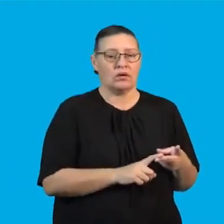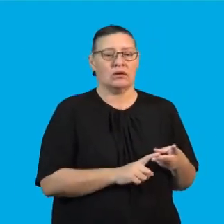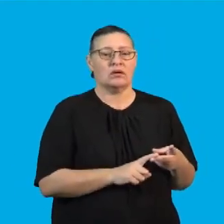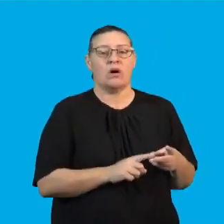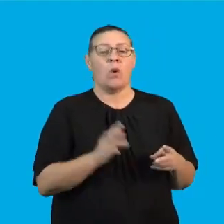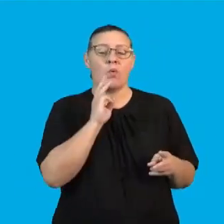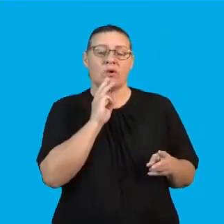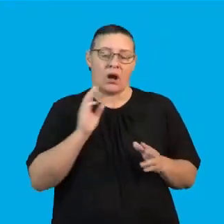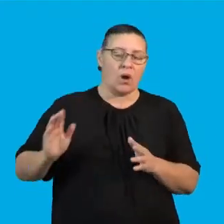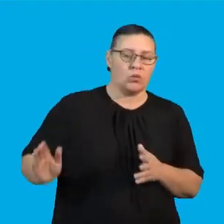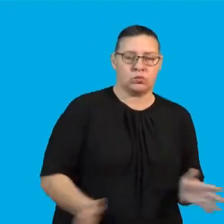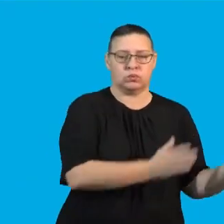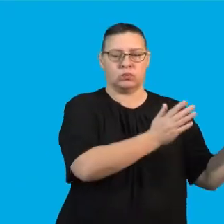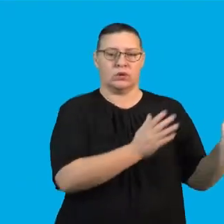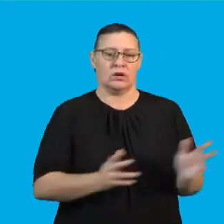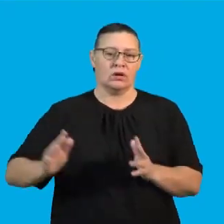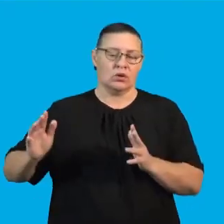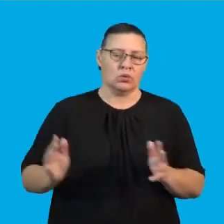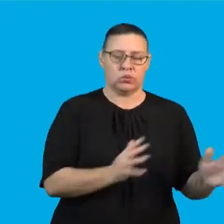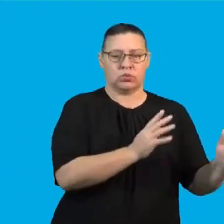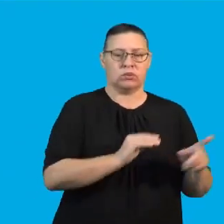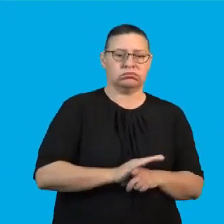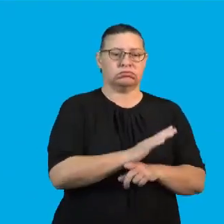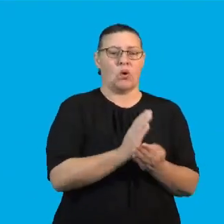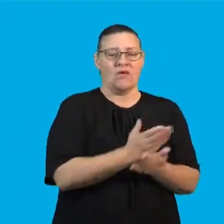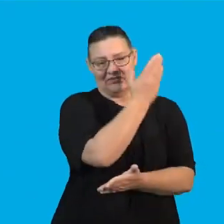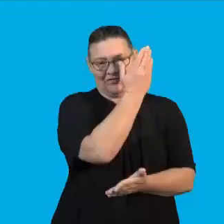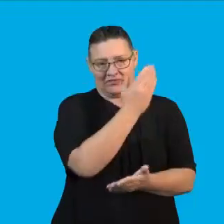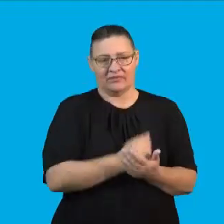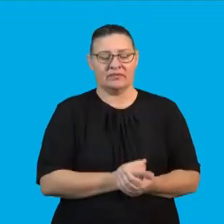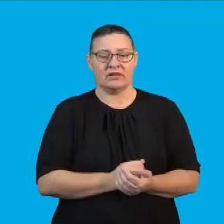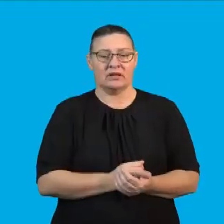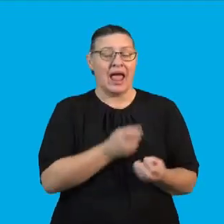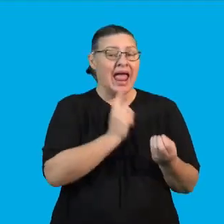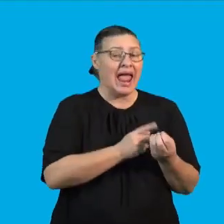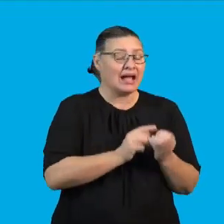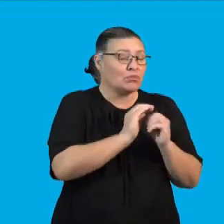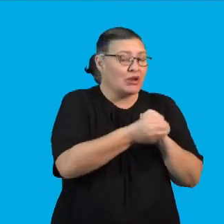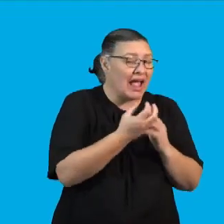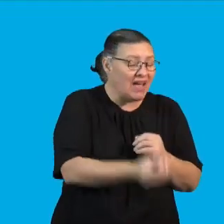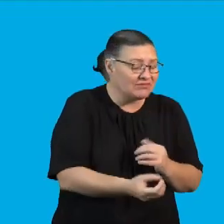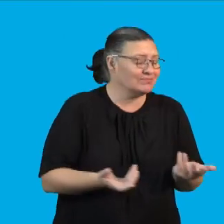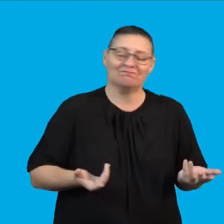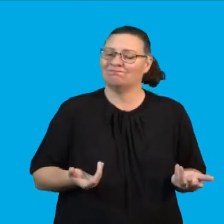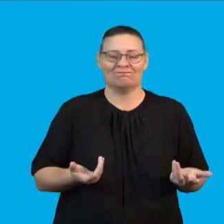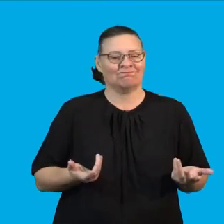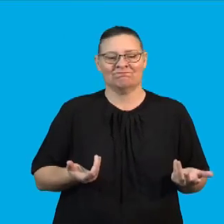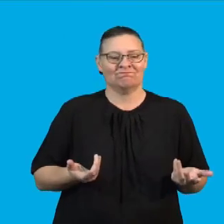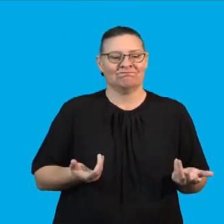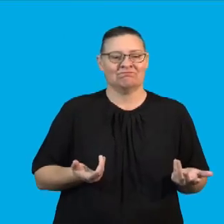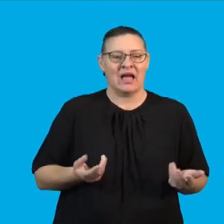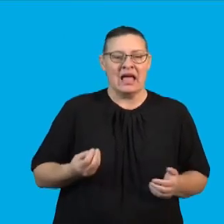that they are washed off by currents if it's in water. Eggs are not protected, and